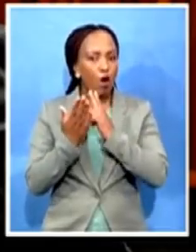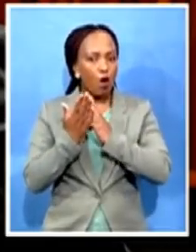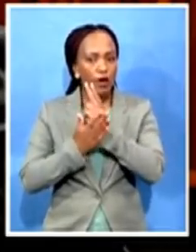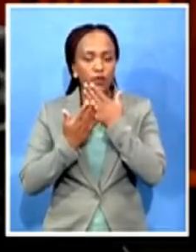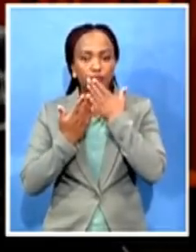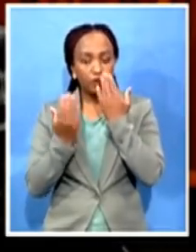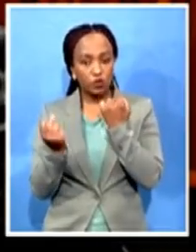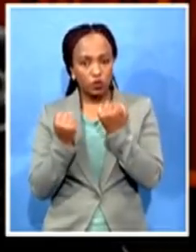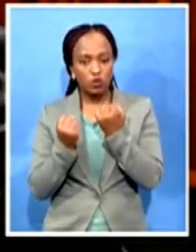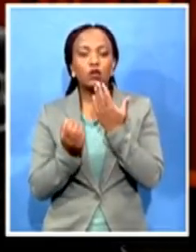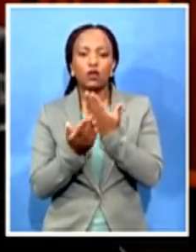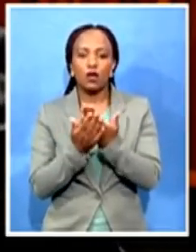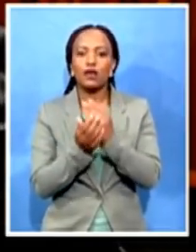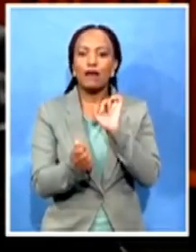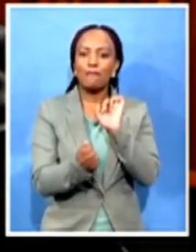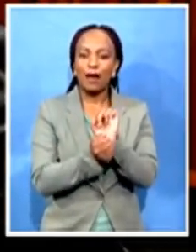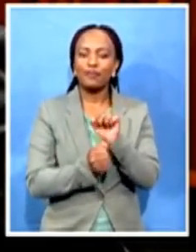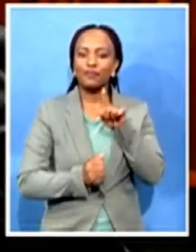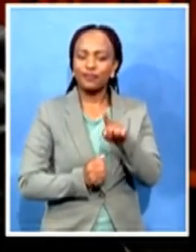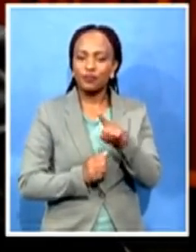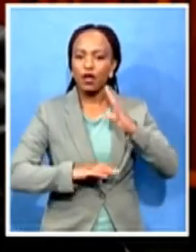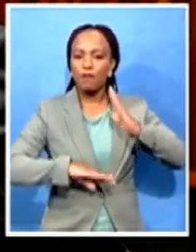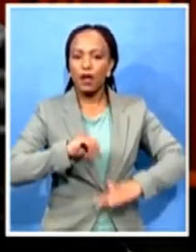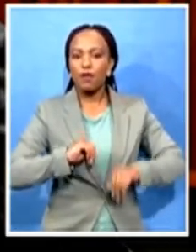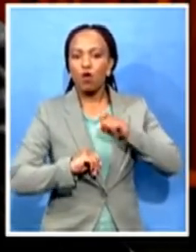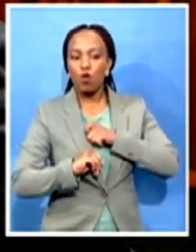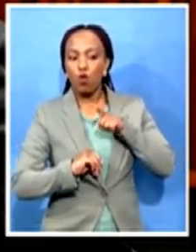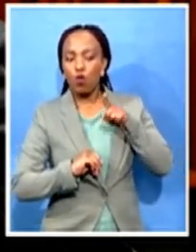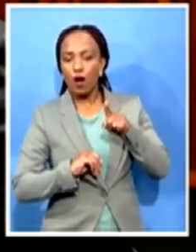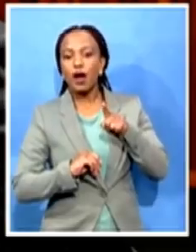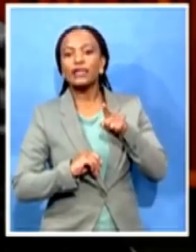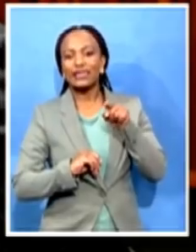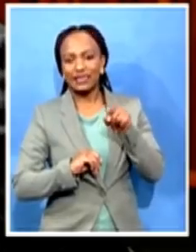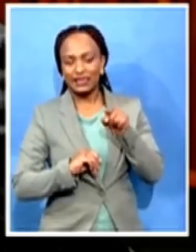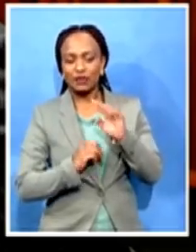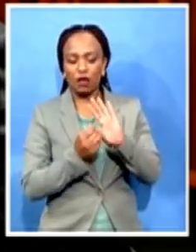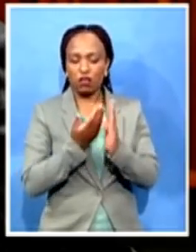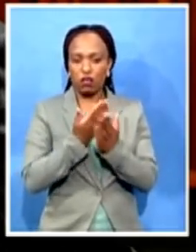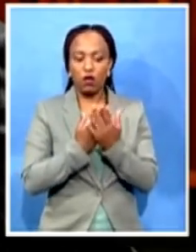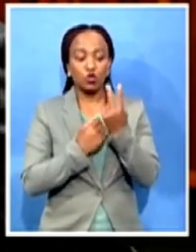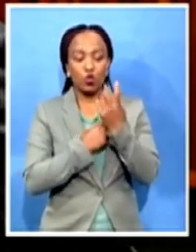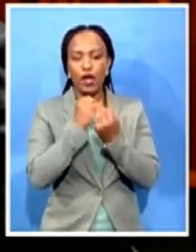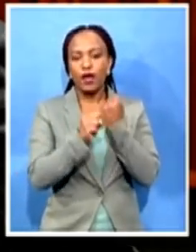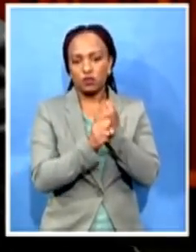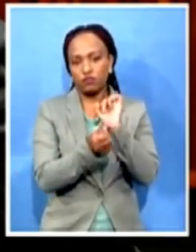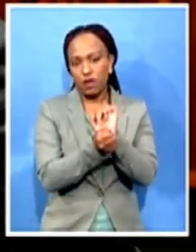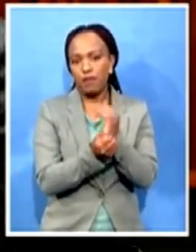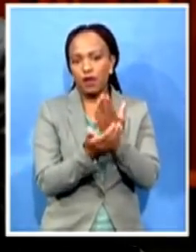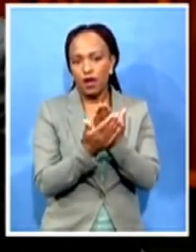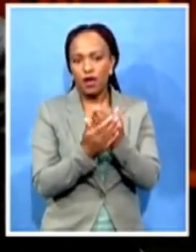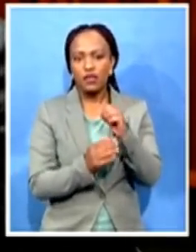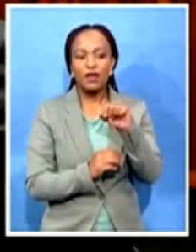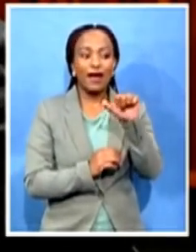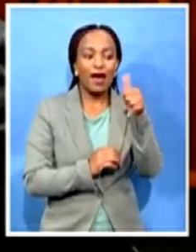offence. Conviction of such an offence may lead to up to 2 years imprisonment plus revoking of any bail that has been subsequently granted